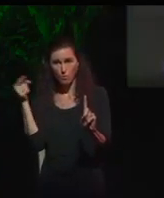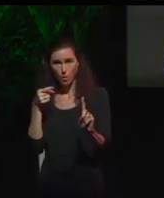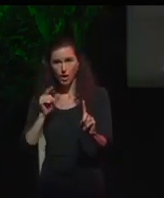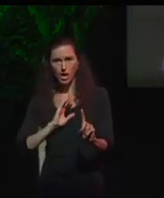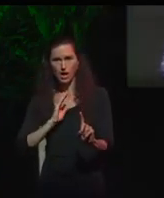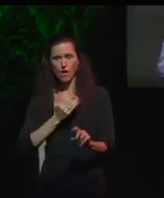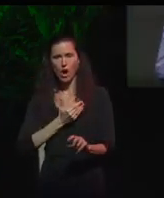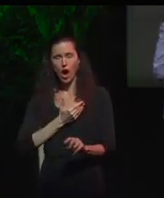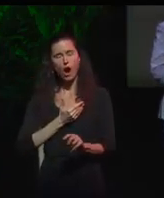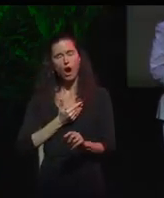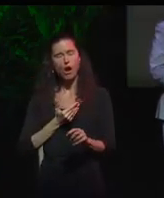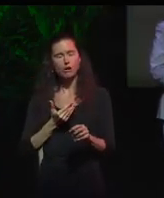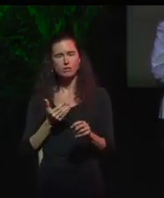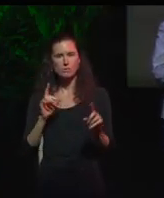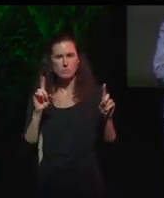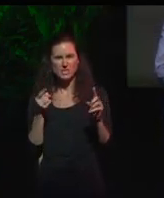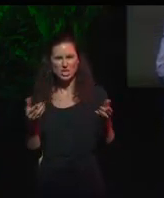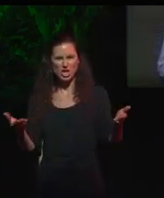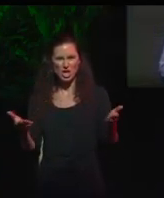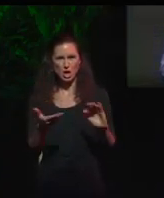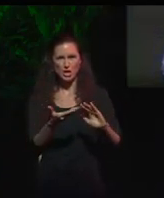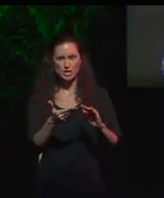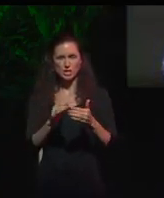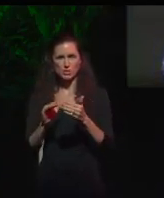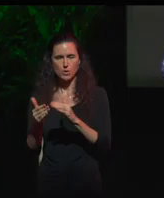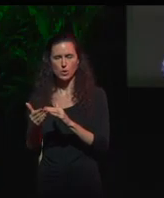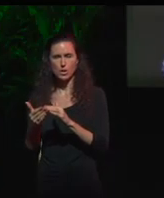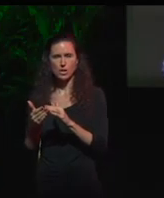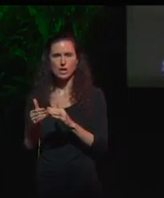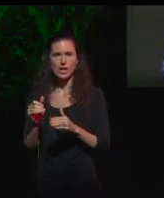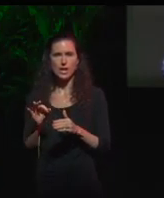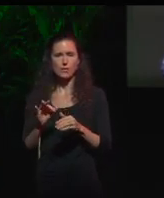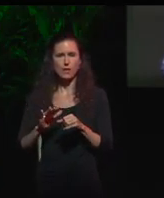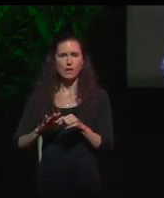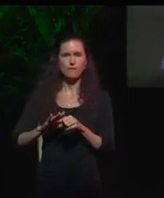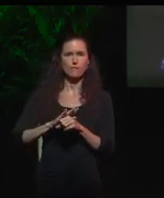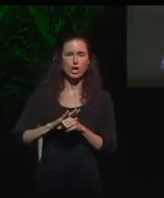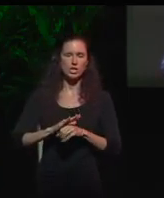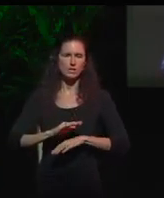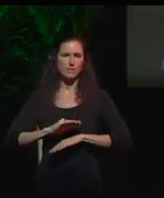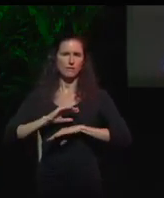in this community and how fully we fulfill that mission.